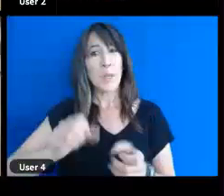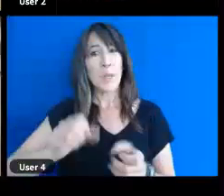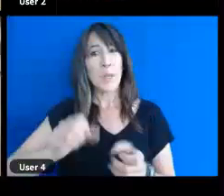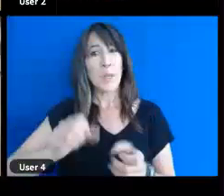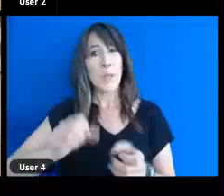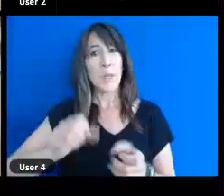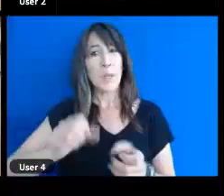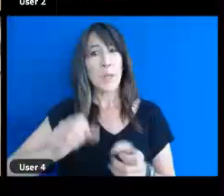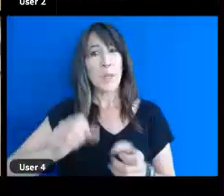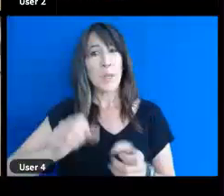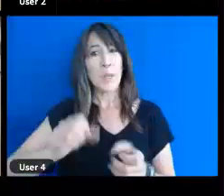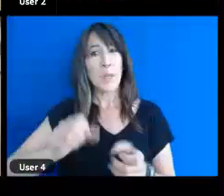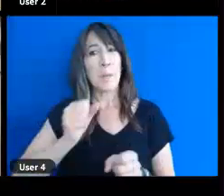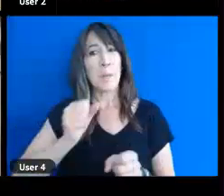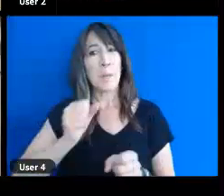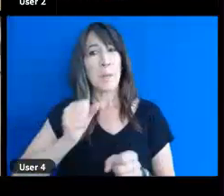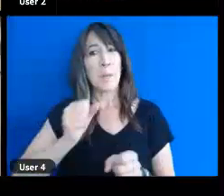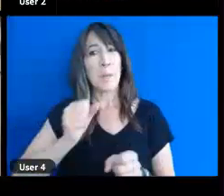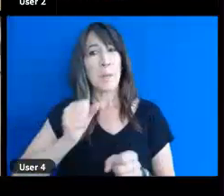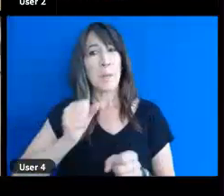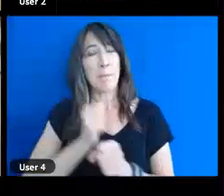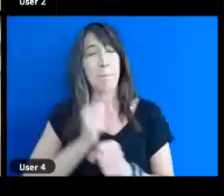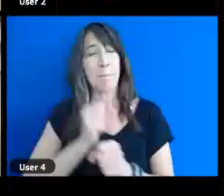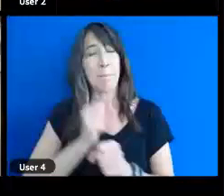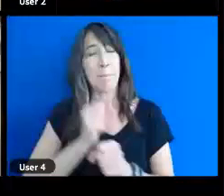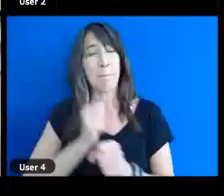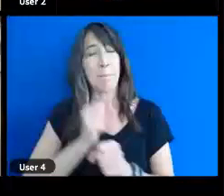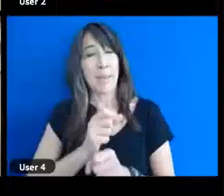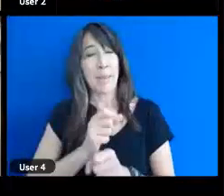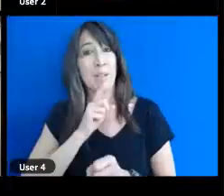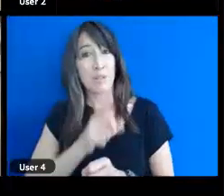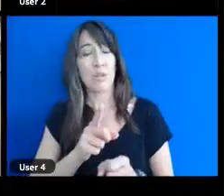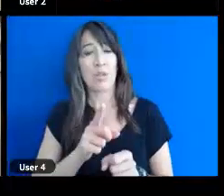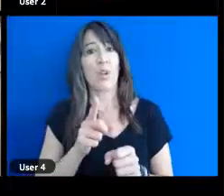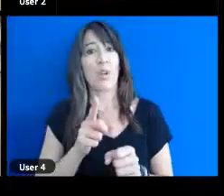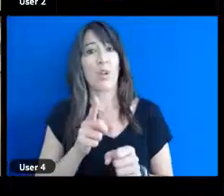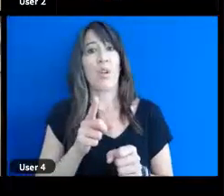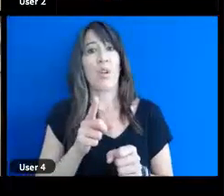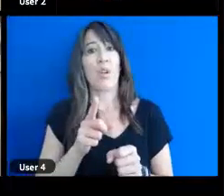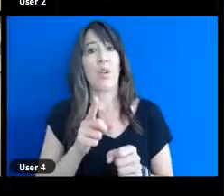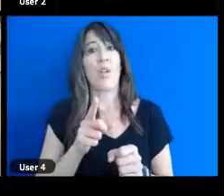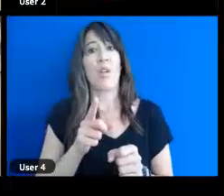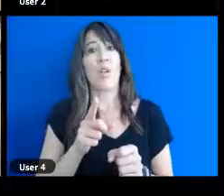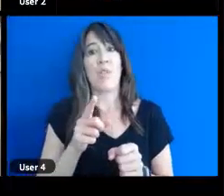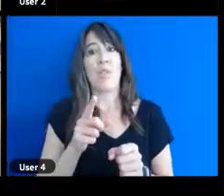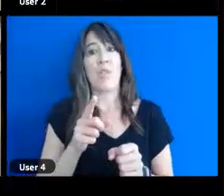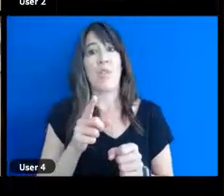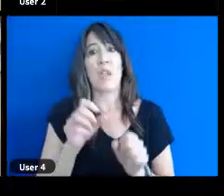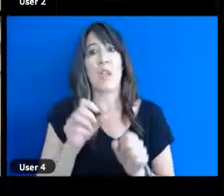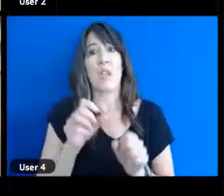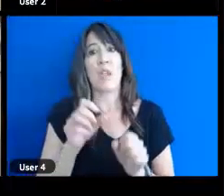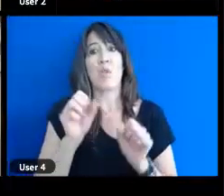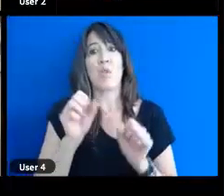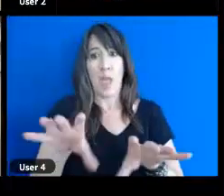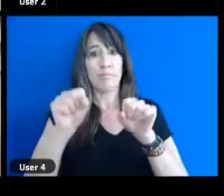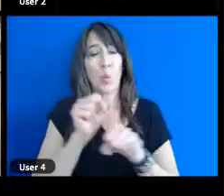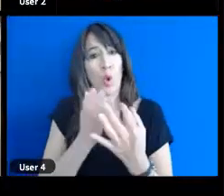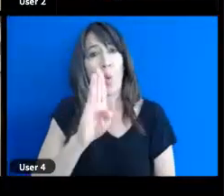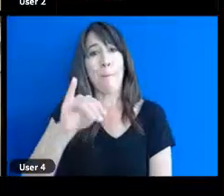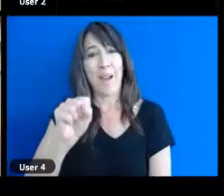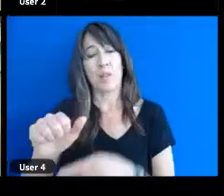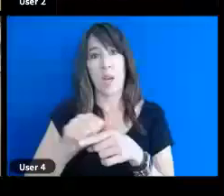definitely some great work that can be done in that area that will really provide some lift within your organization. So you